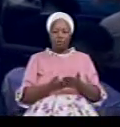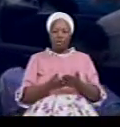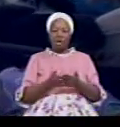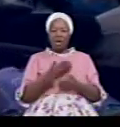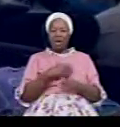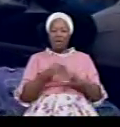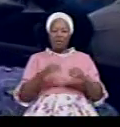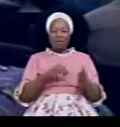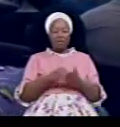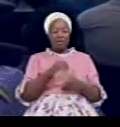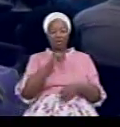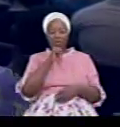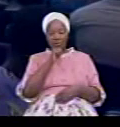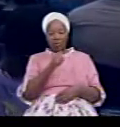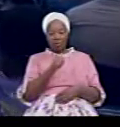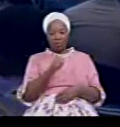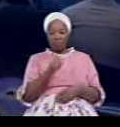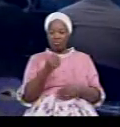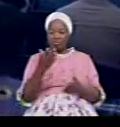not, tell me,